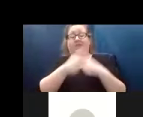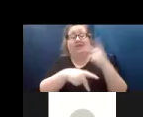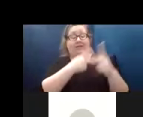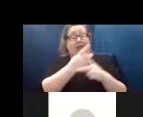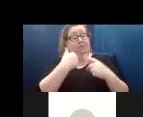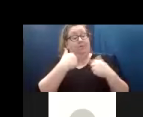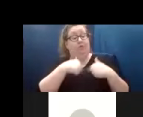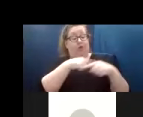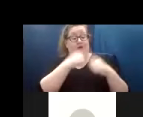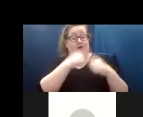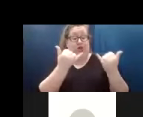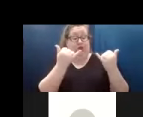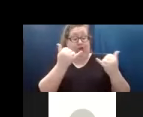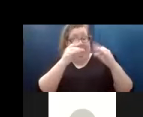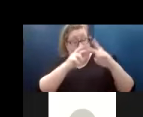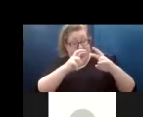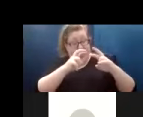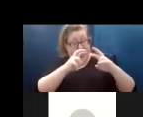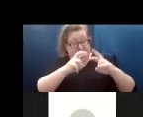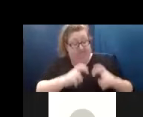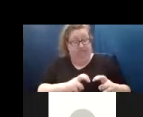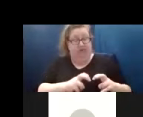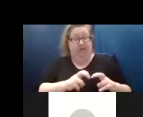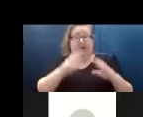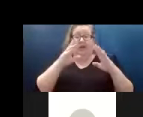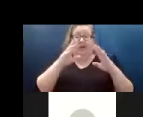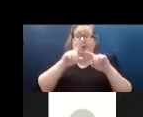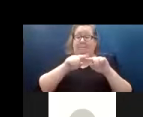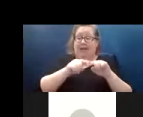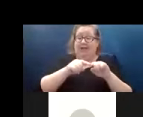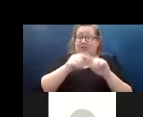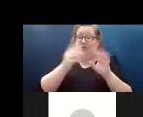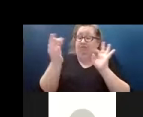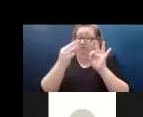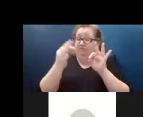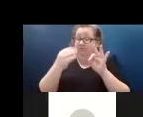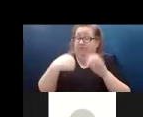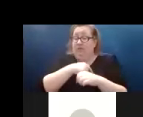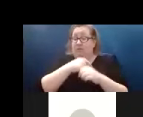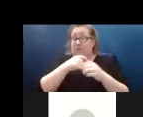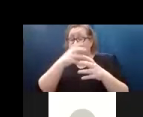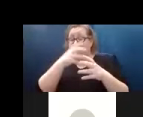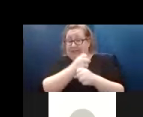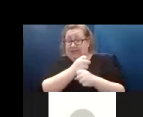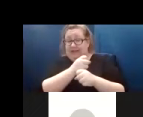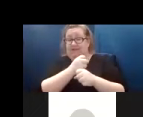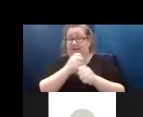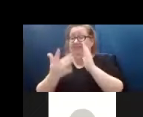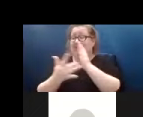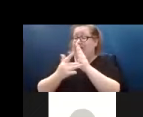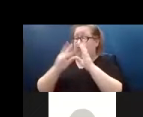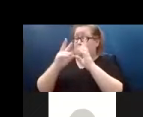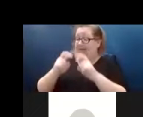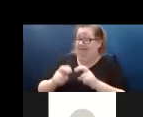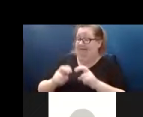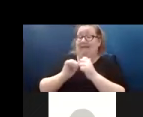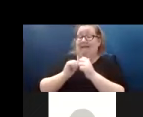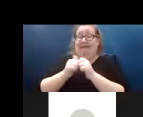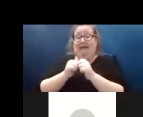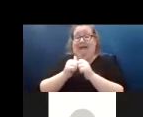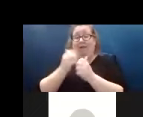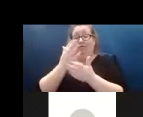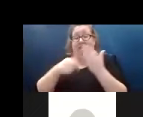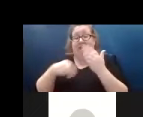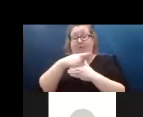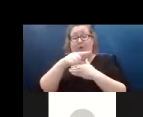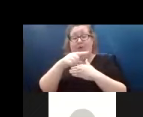exploring based off of the input that we've received and the technical analysis that we've been doing. And we'll also talk about how some of those solutions can be affected